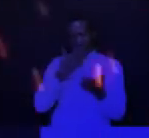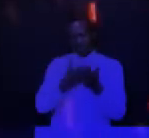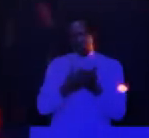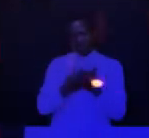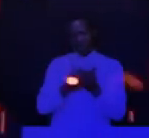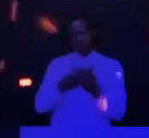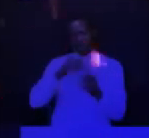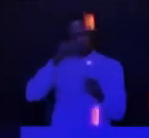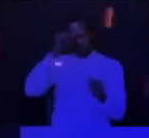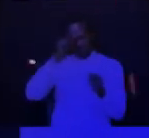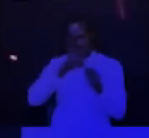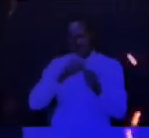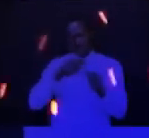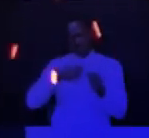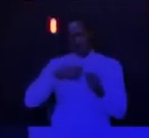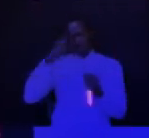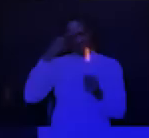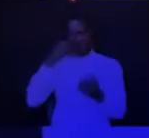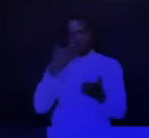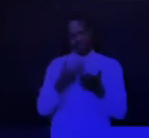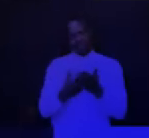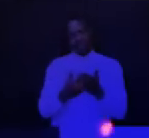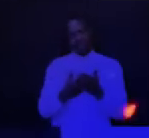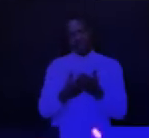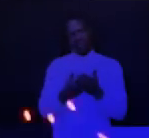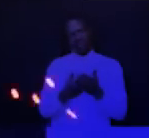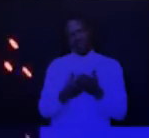Lord, remember me for good.